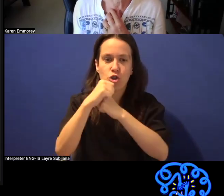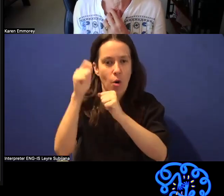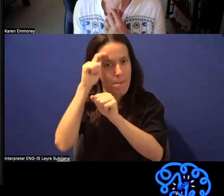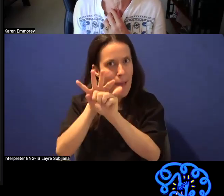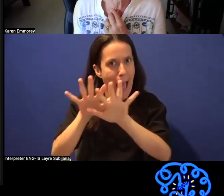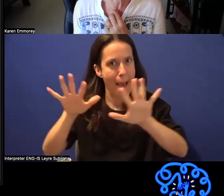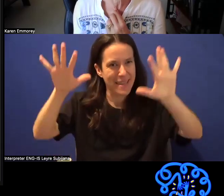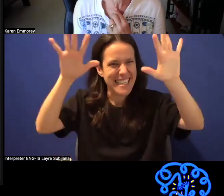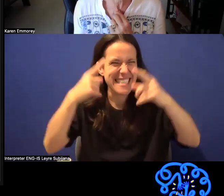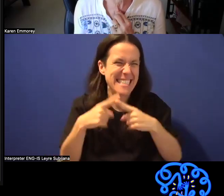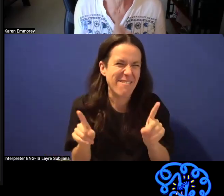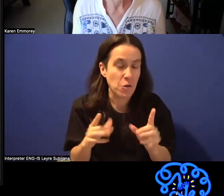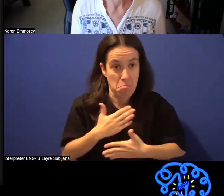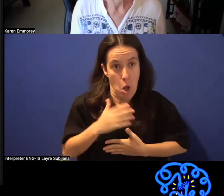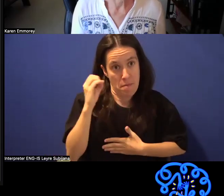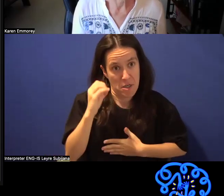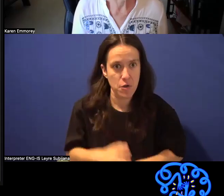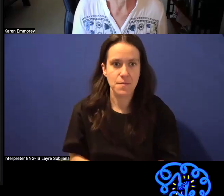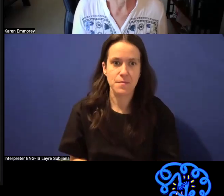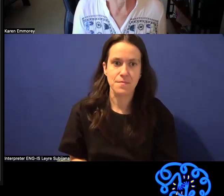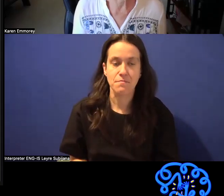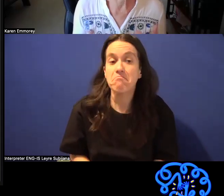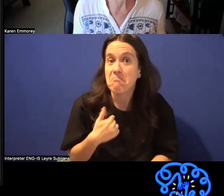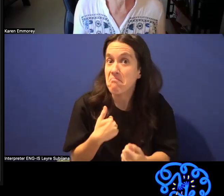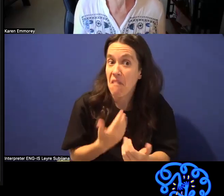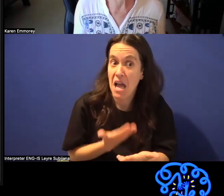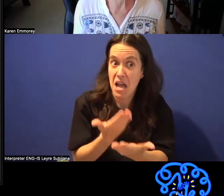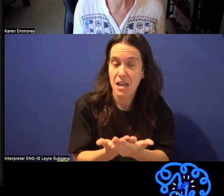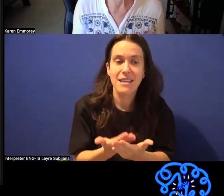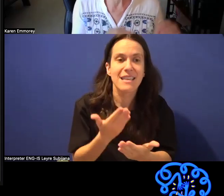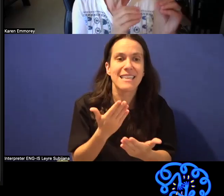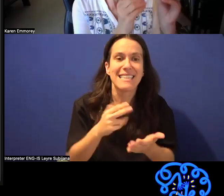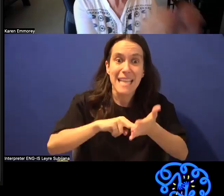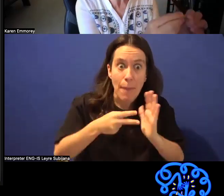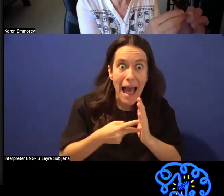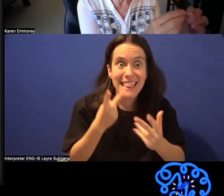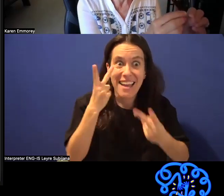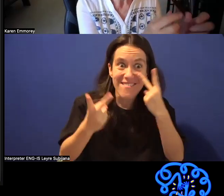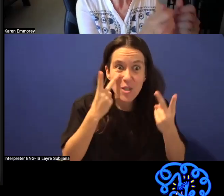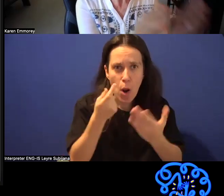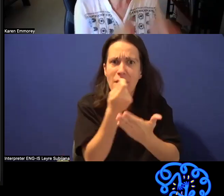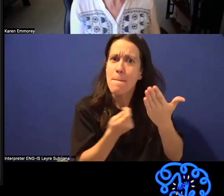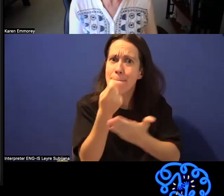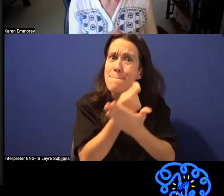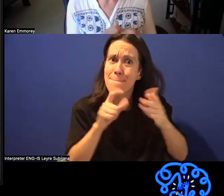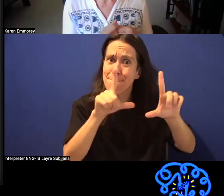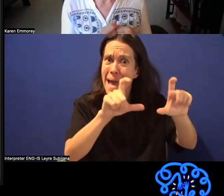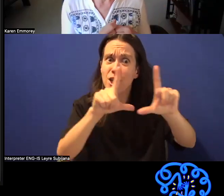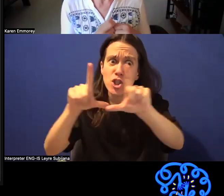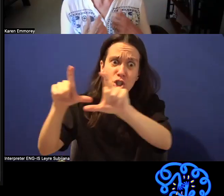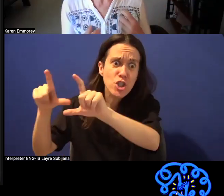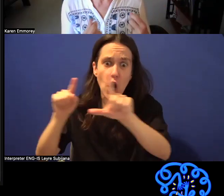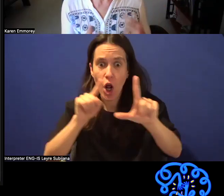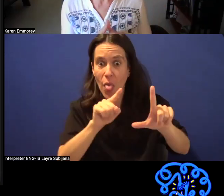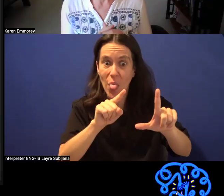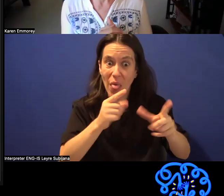So what I suggest is that the semantic and visual features that are depicted in a picture may prime lexical retrieval